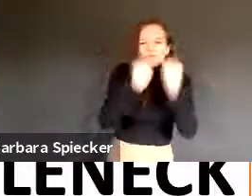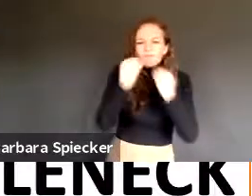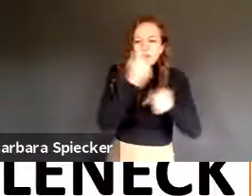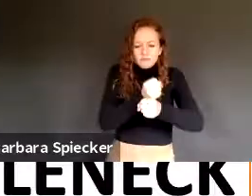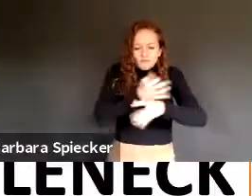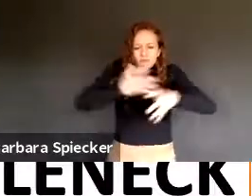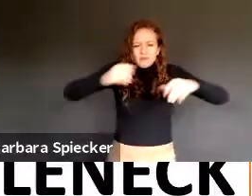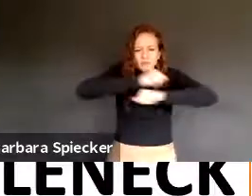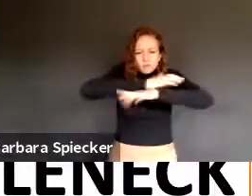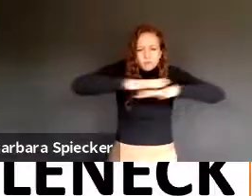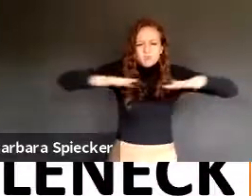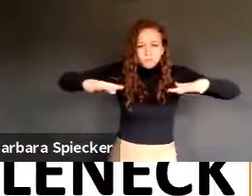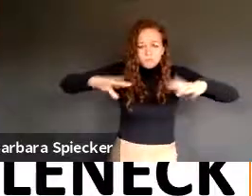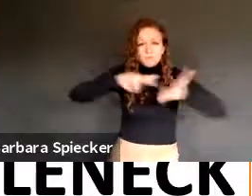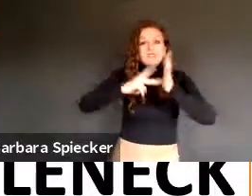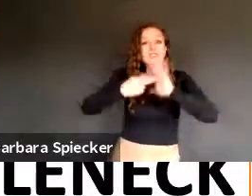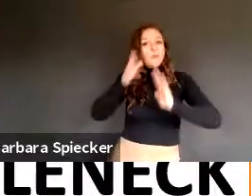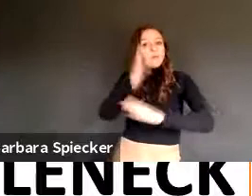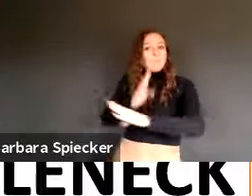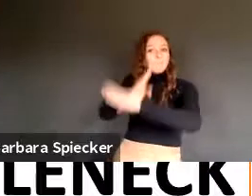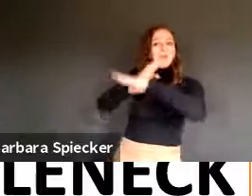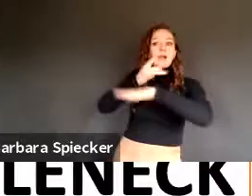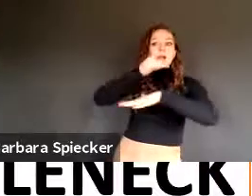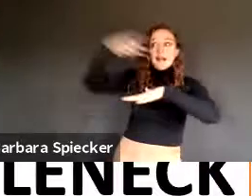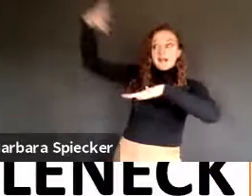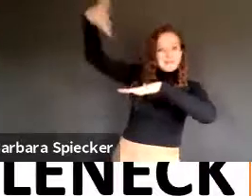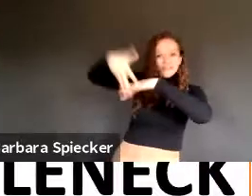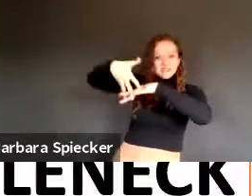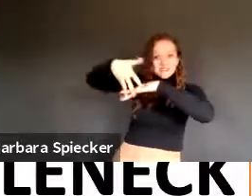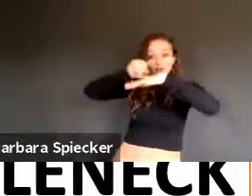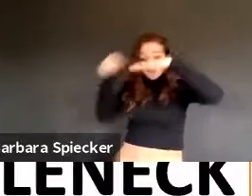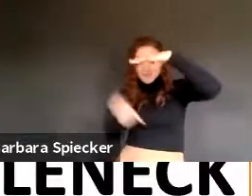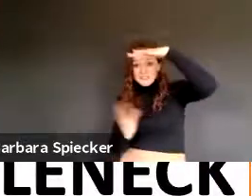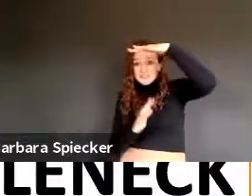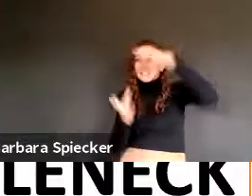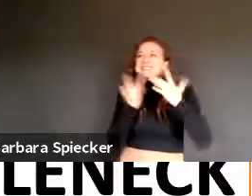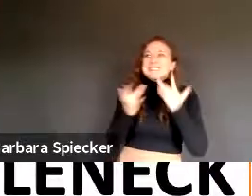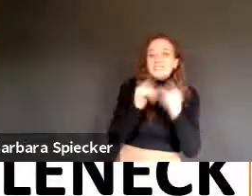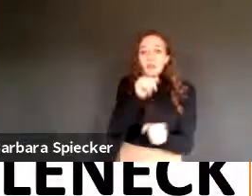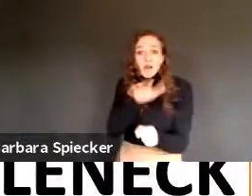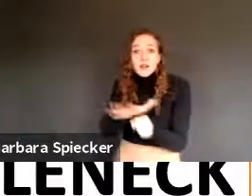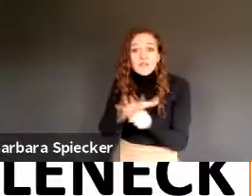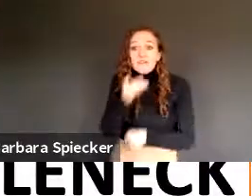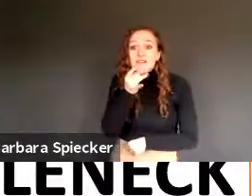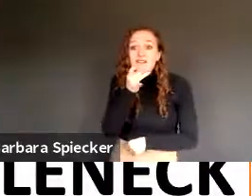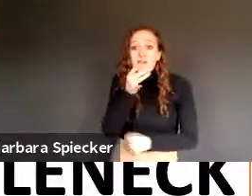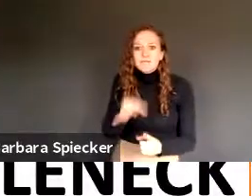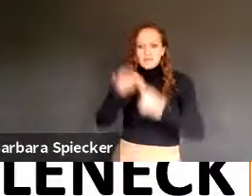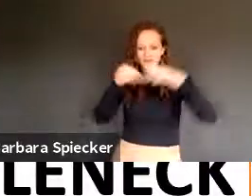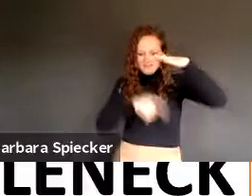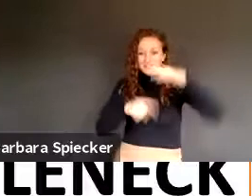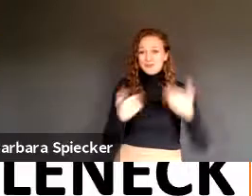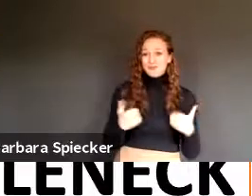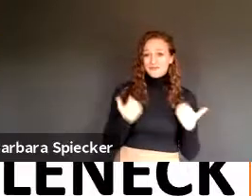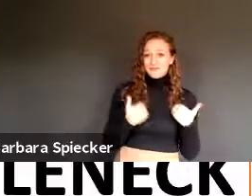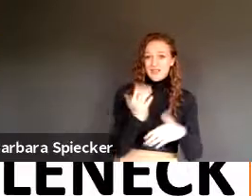phytoplankton blooms, increasing the turbidity of the water and shading intertidal substrata. This shading may create a recruitment